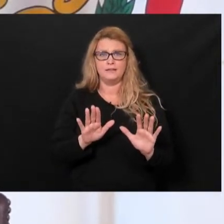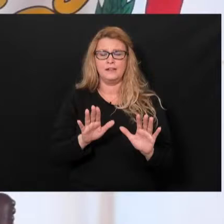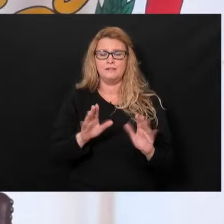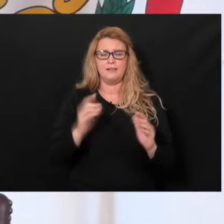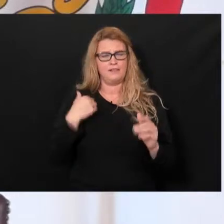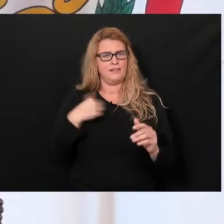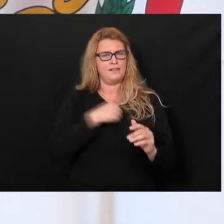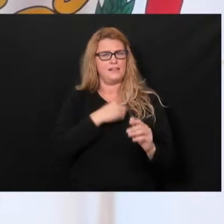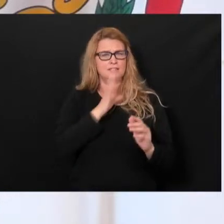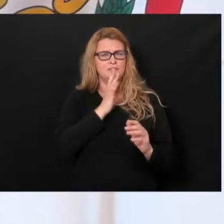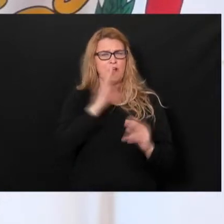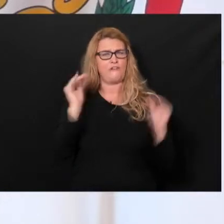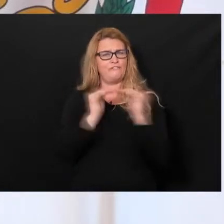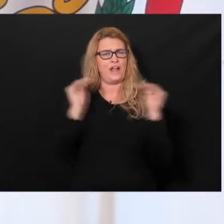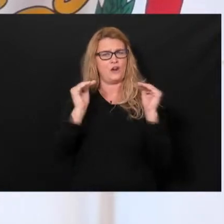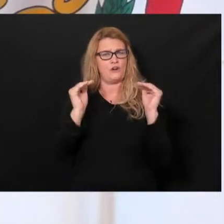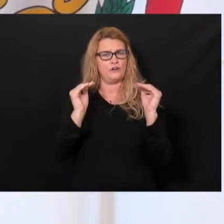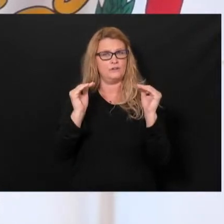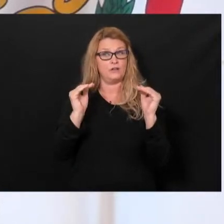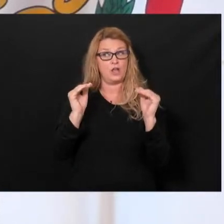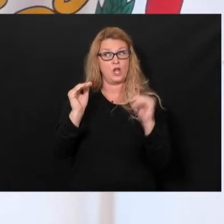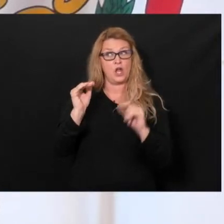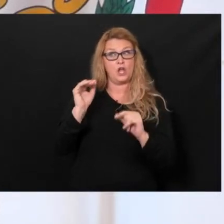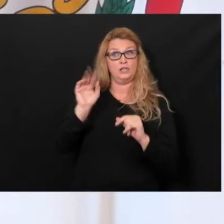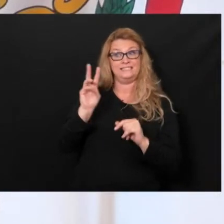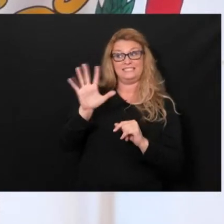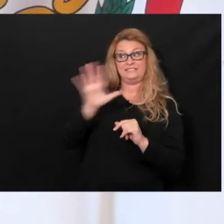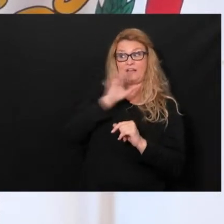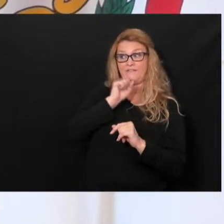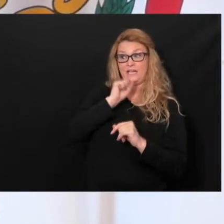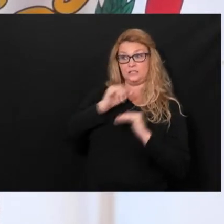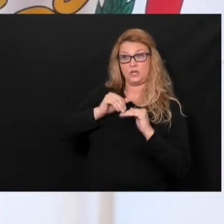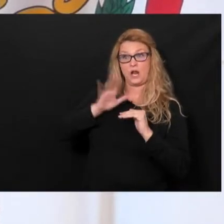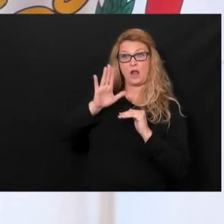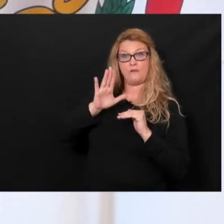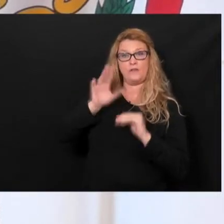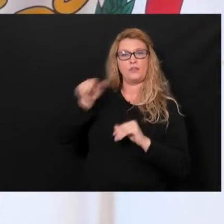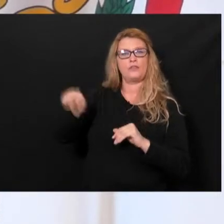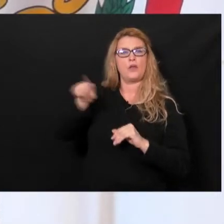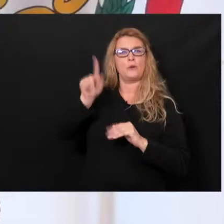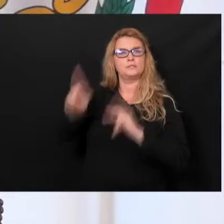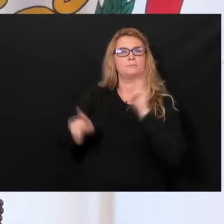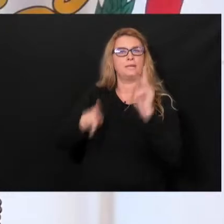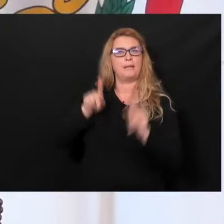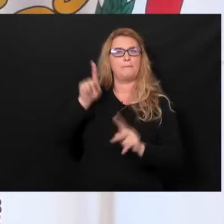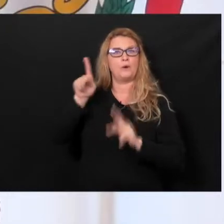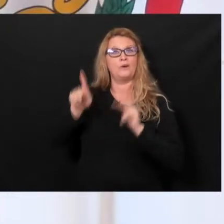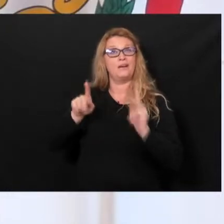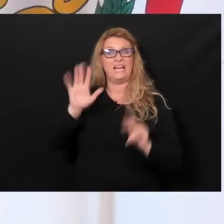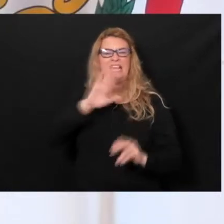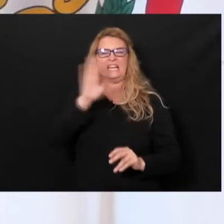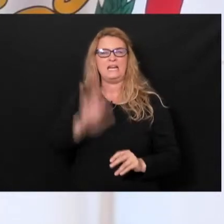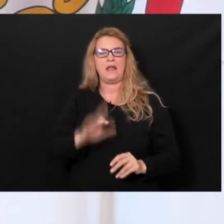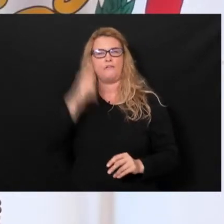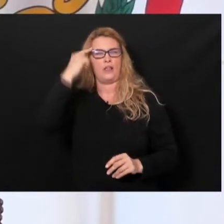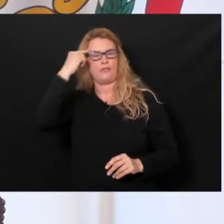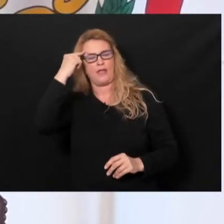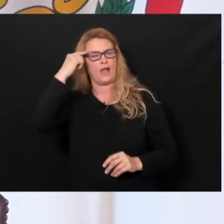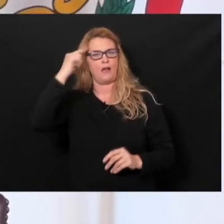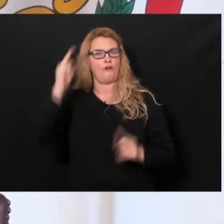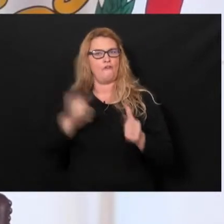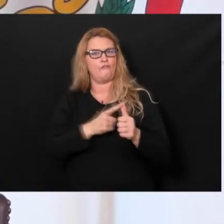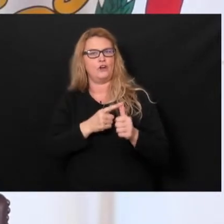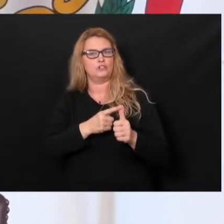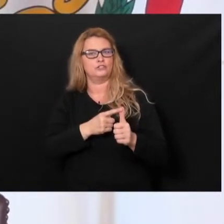fair. These folks did not think that they would ever get their first shot before probably the end